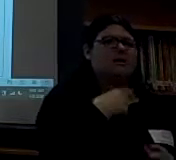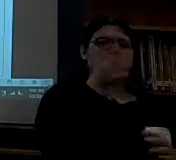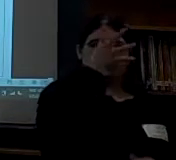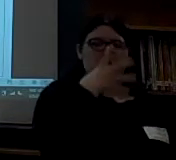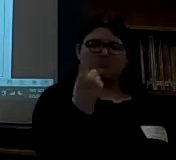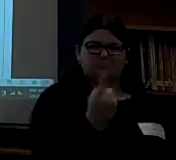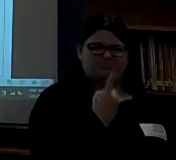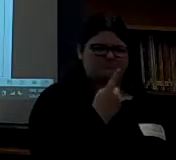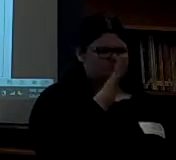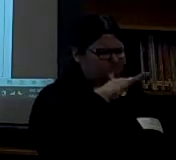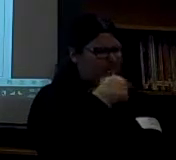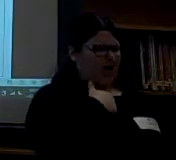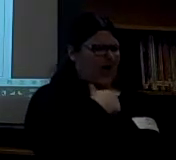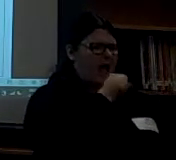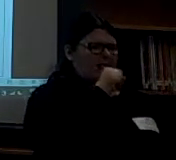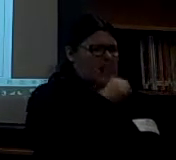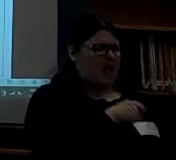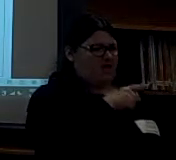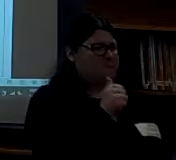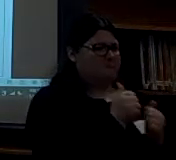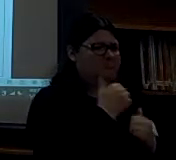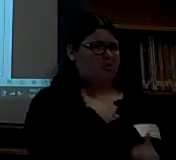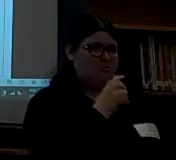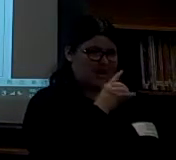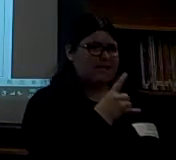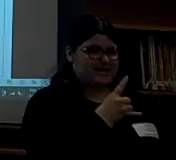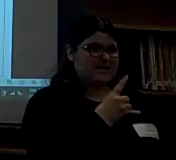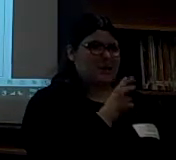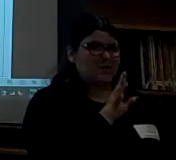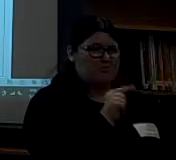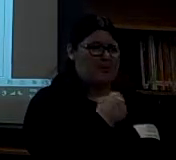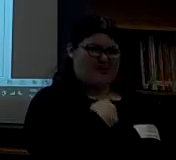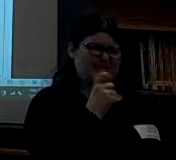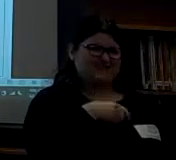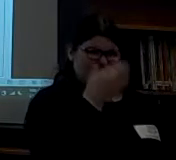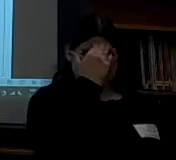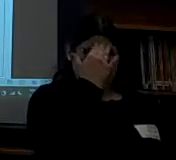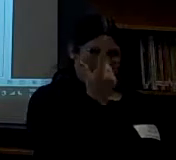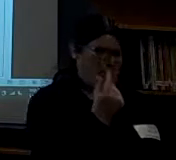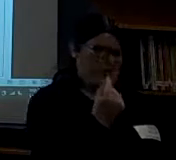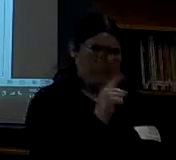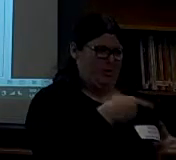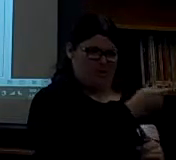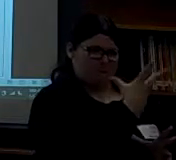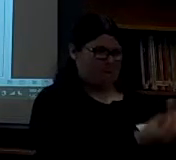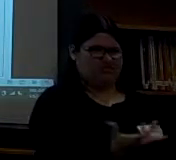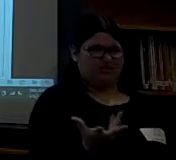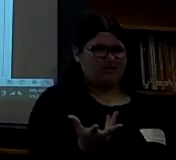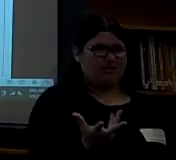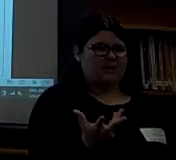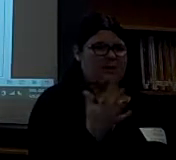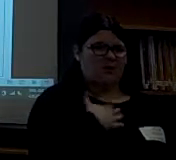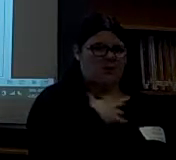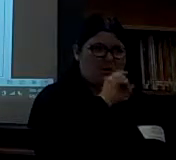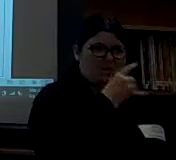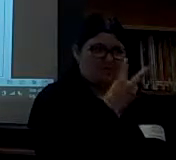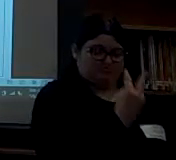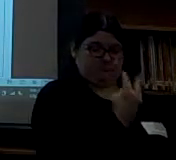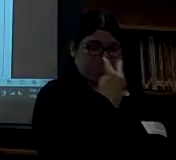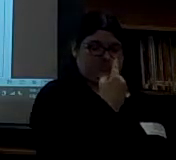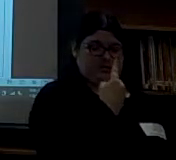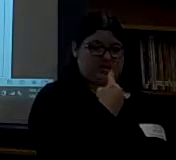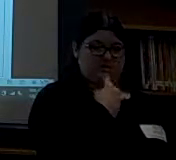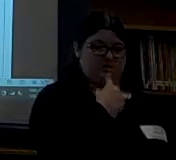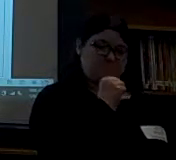me and saying, you know what, Rachel, I love that you're with my child, but I need to know what to do when you're not around. Like when my child is looking me in the